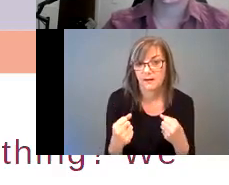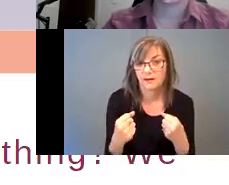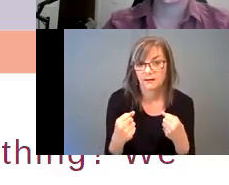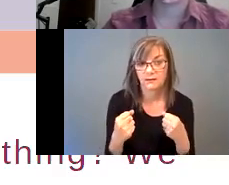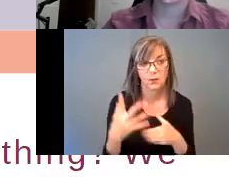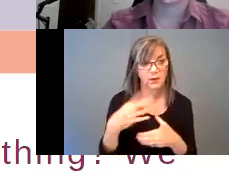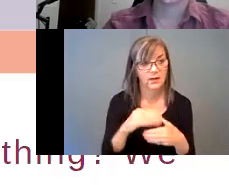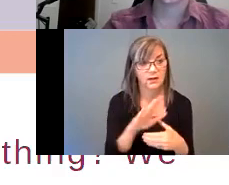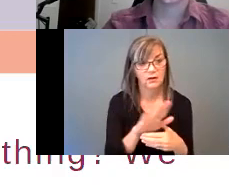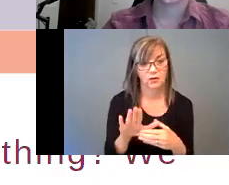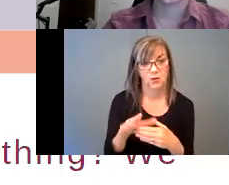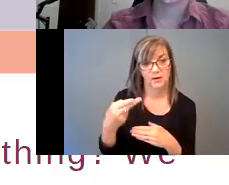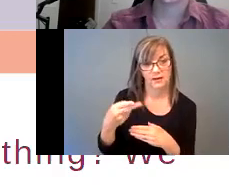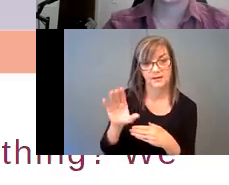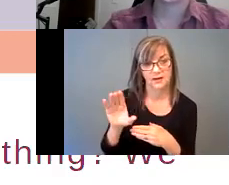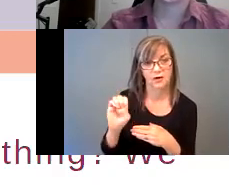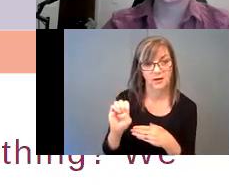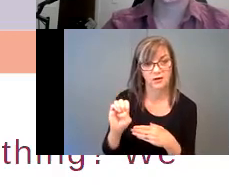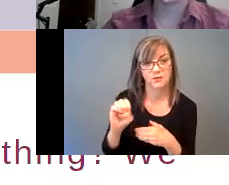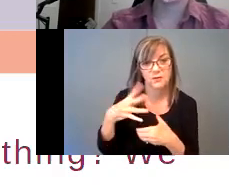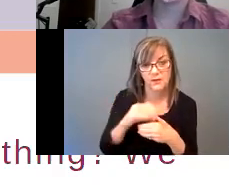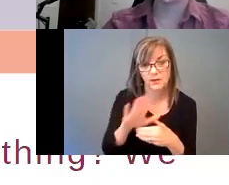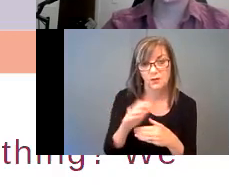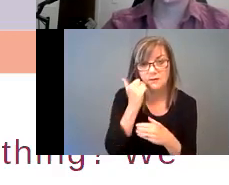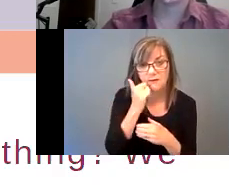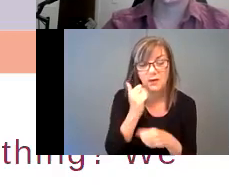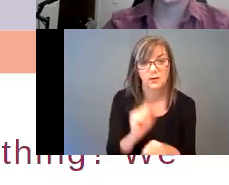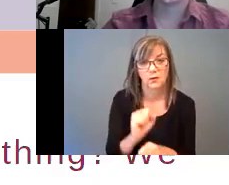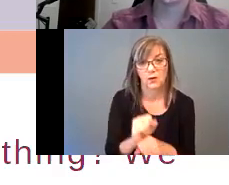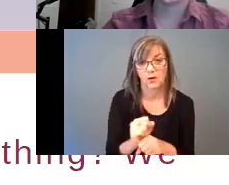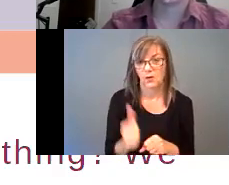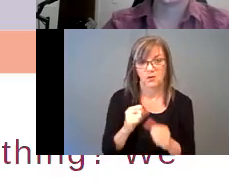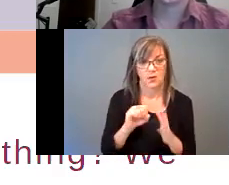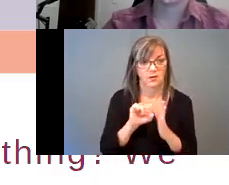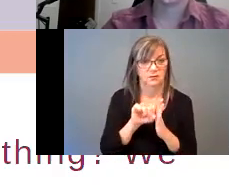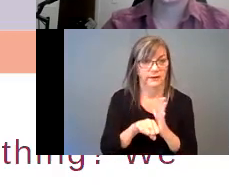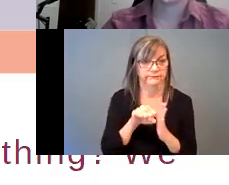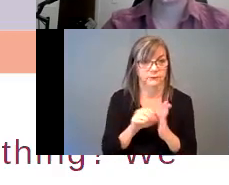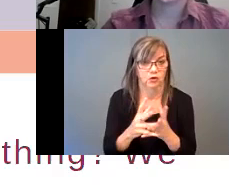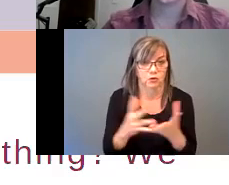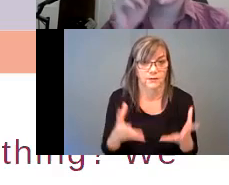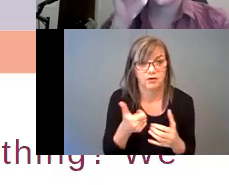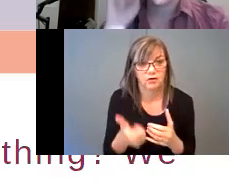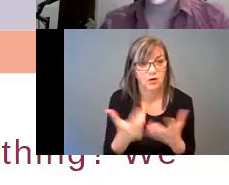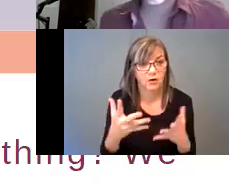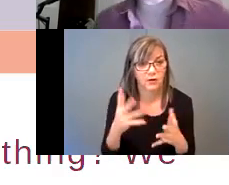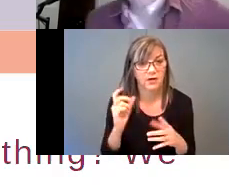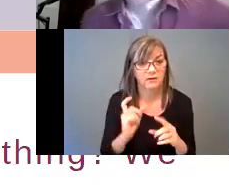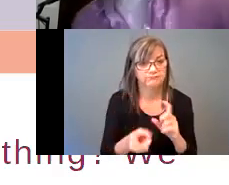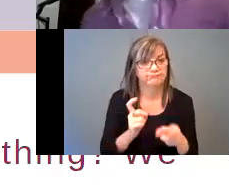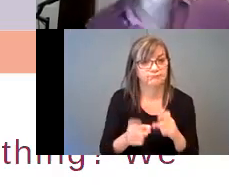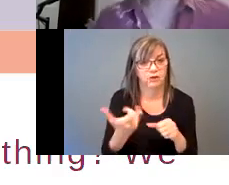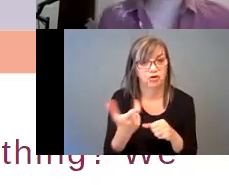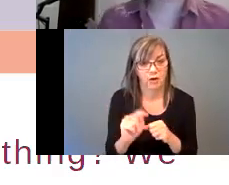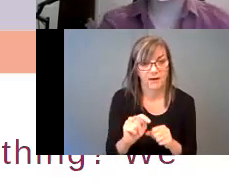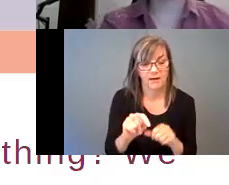you have already given examples of these, so I won't spend too much time on this, but some other suggestions and invitations that you might want